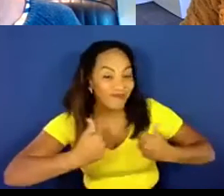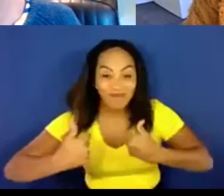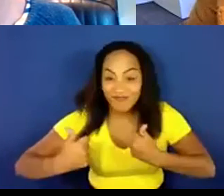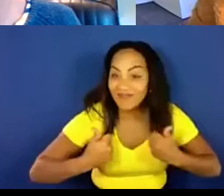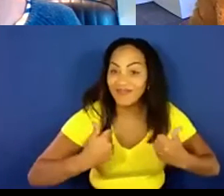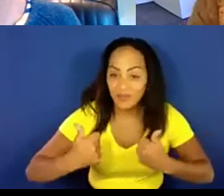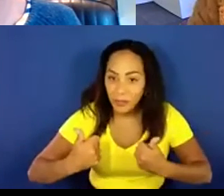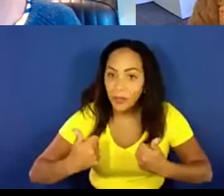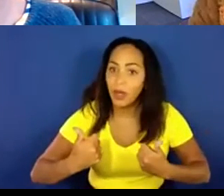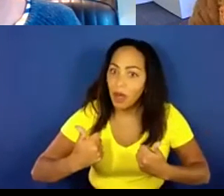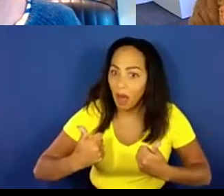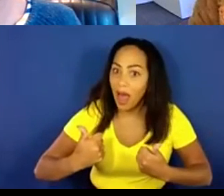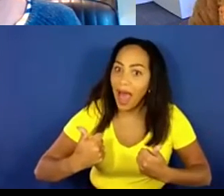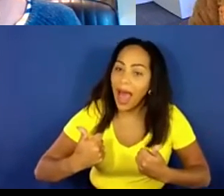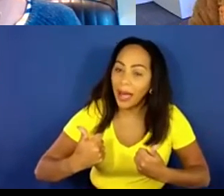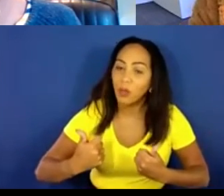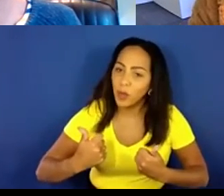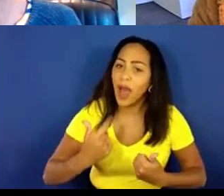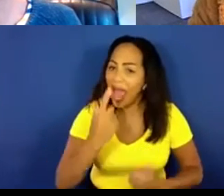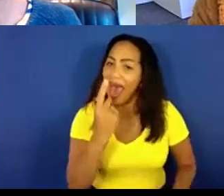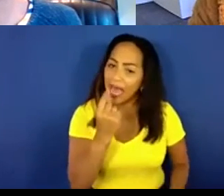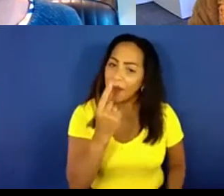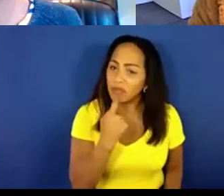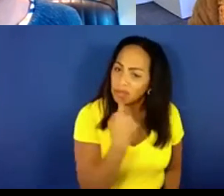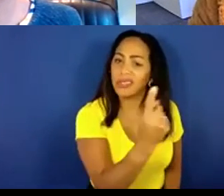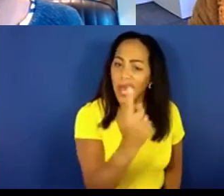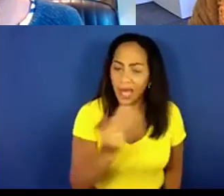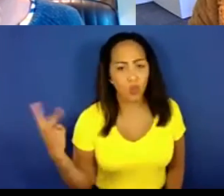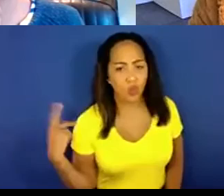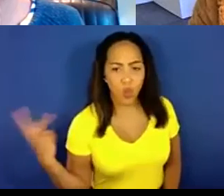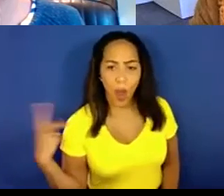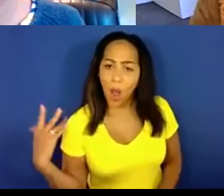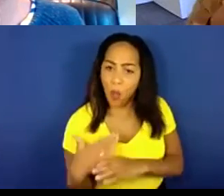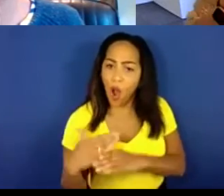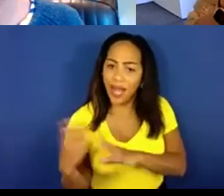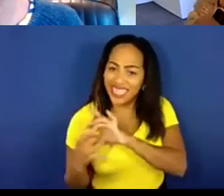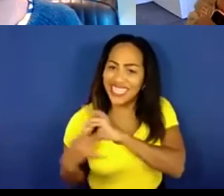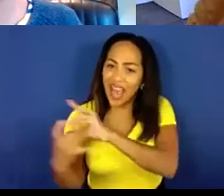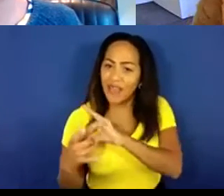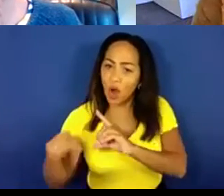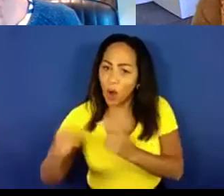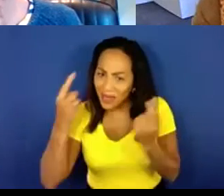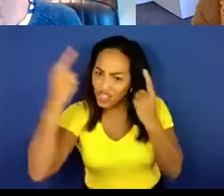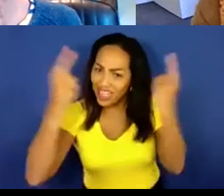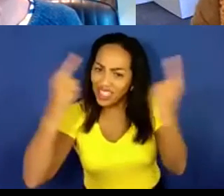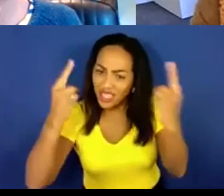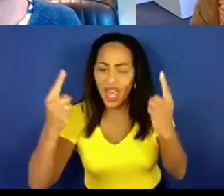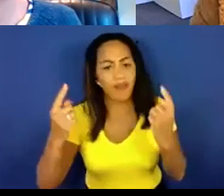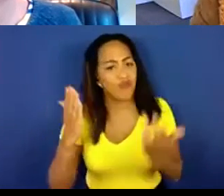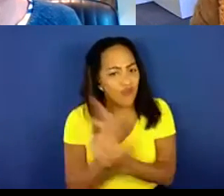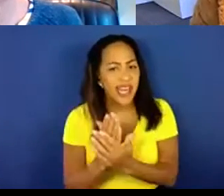to say that we were working together on this initiative. Again, really, I think very empowering for communities to see